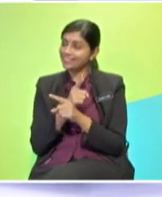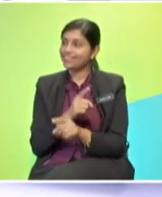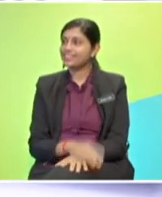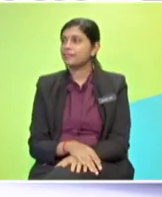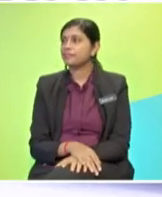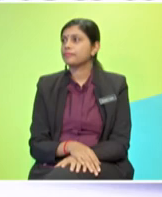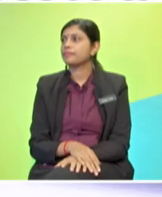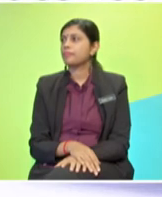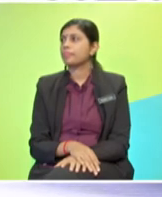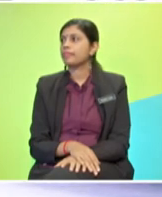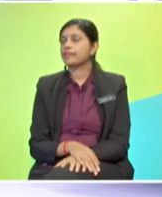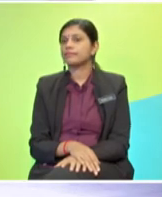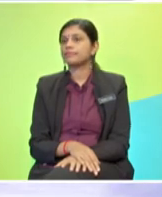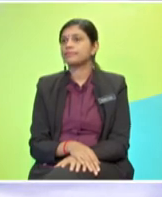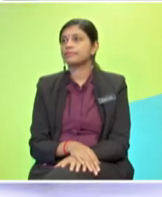Okay, very good.